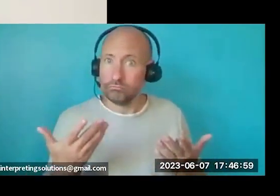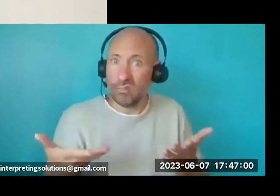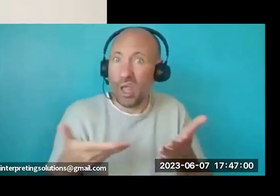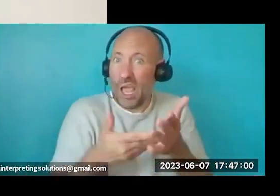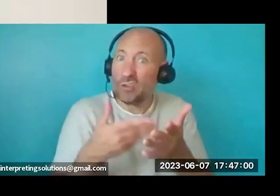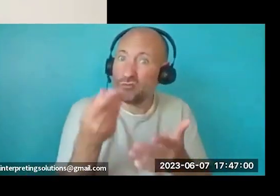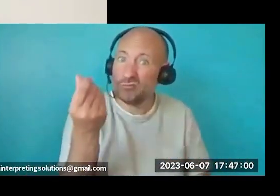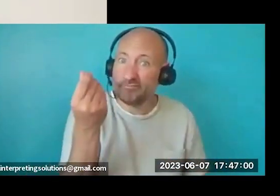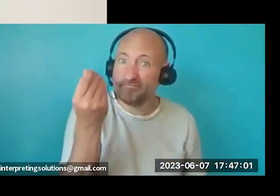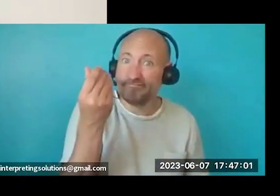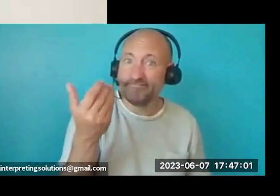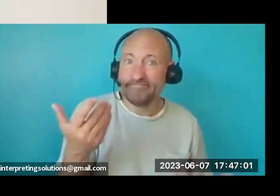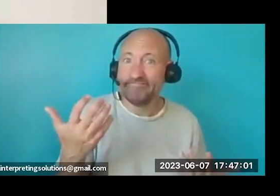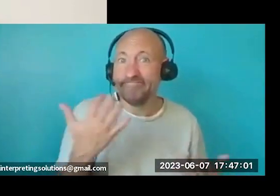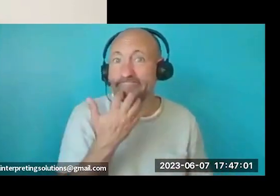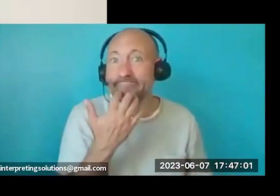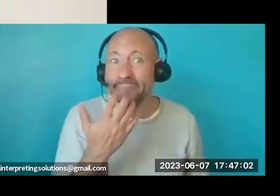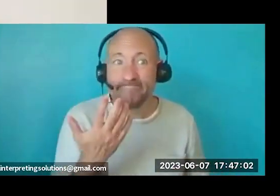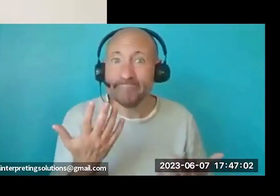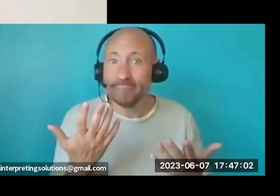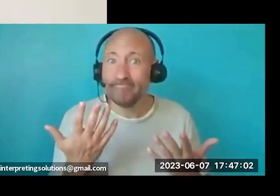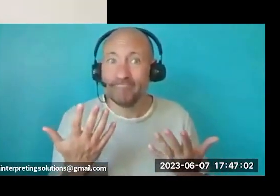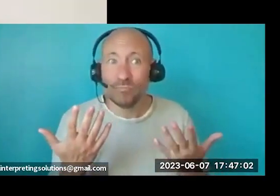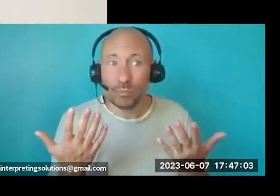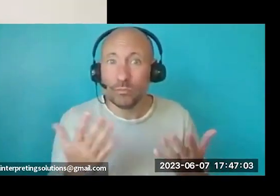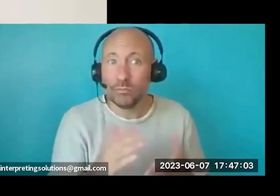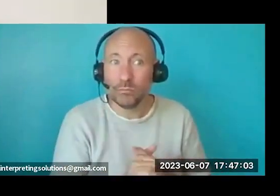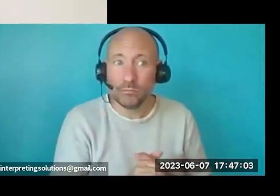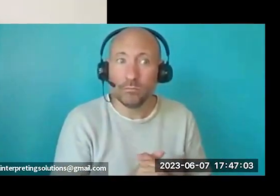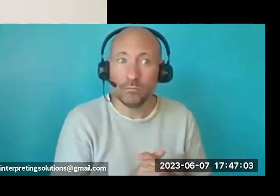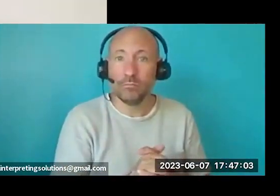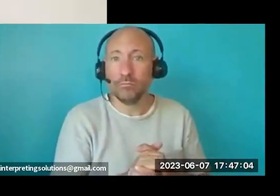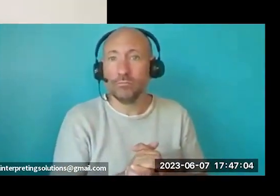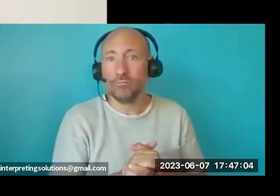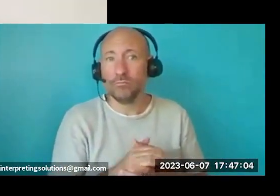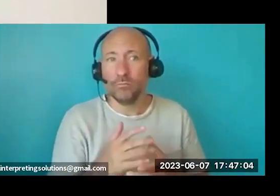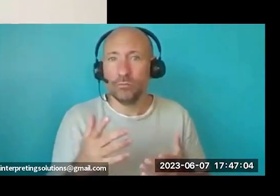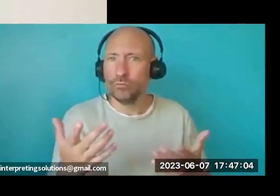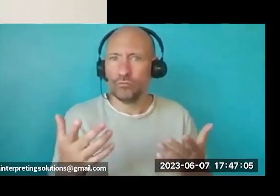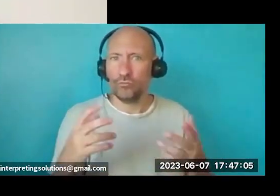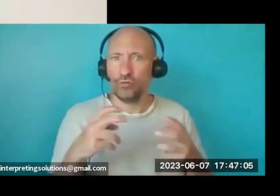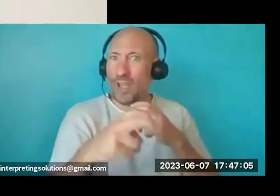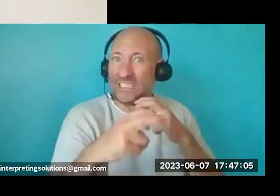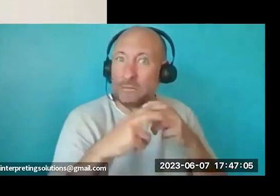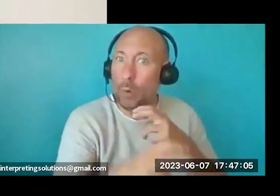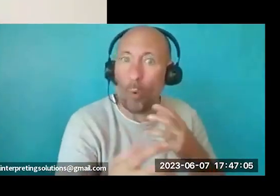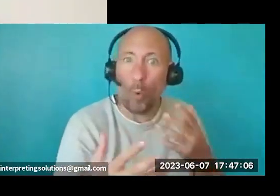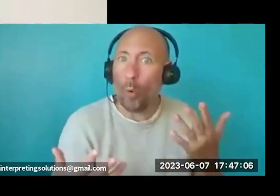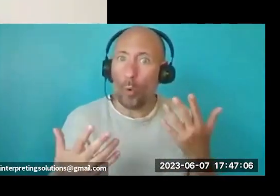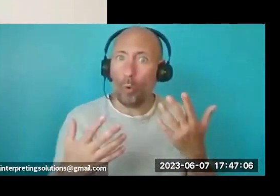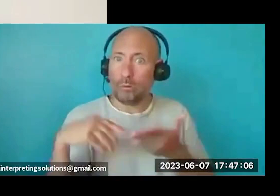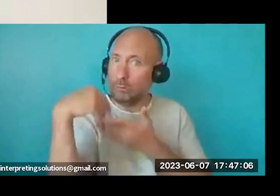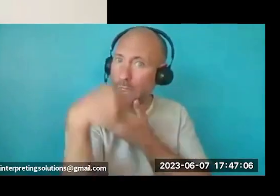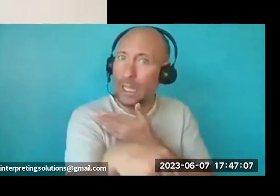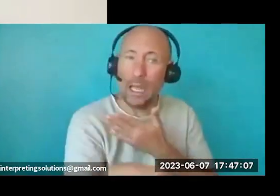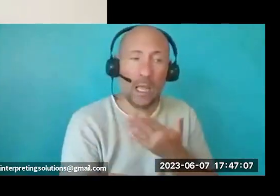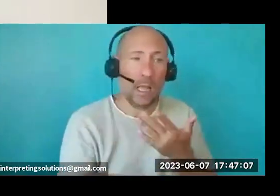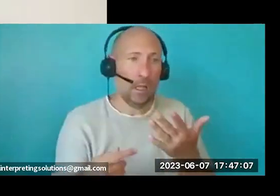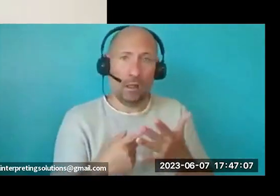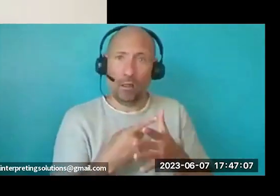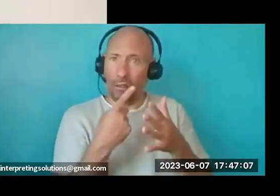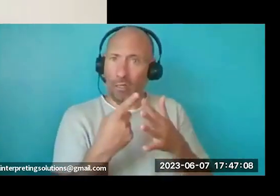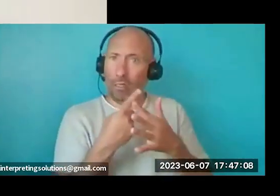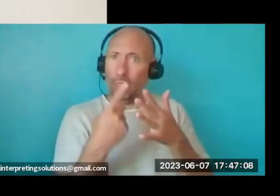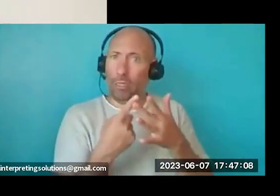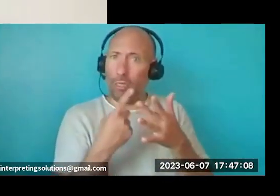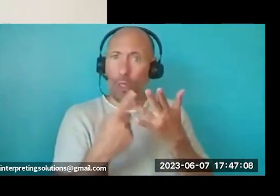extra costs, enriching, for instance, the place, transport, or having